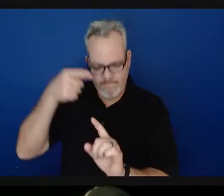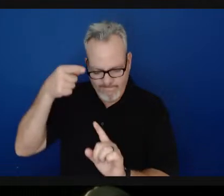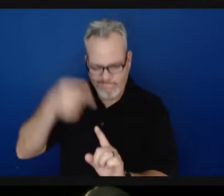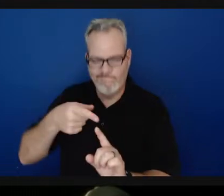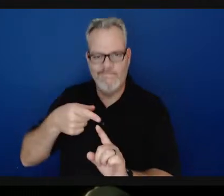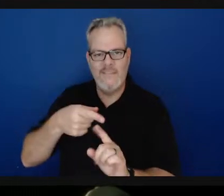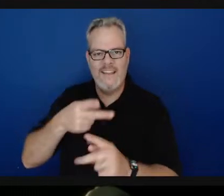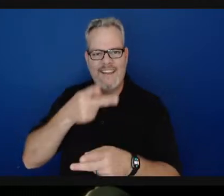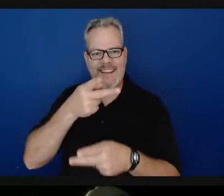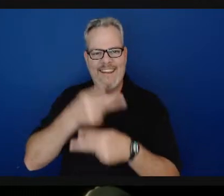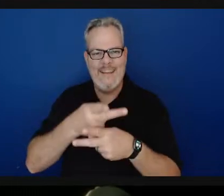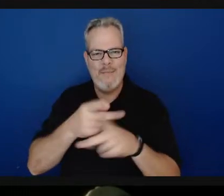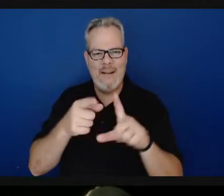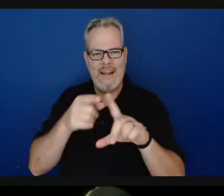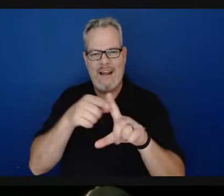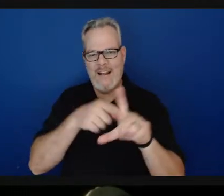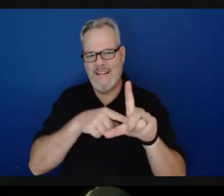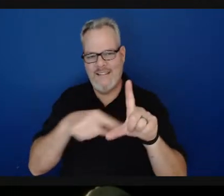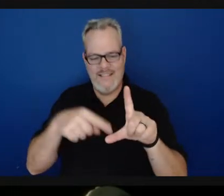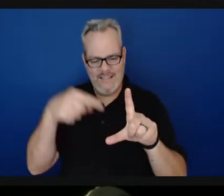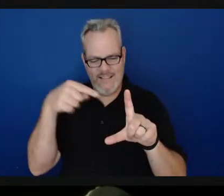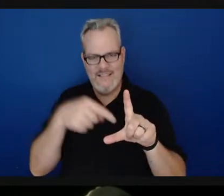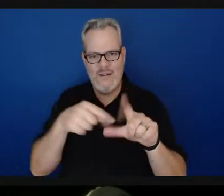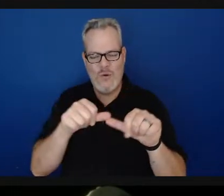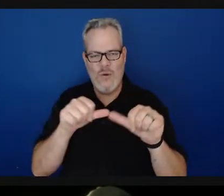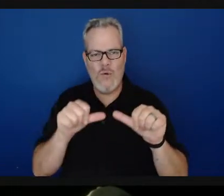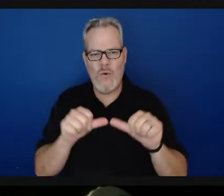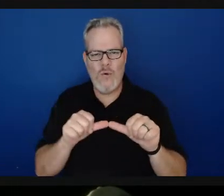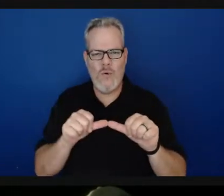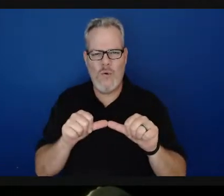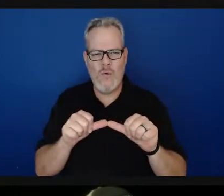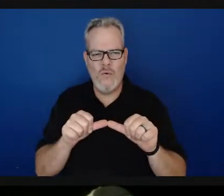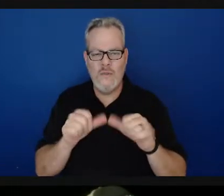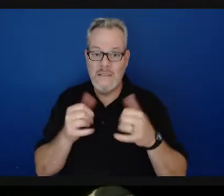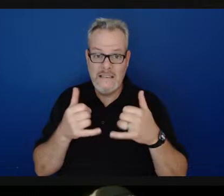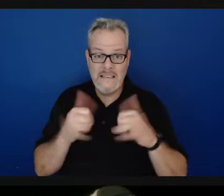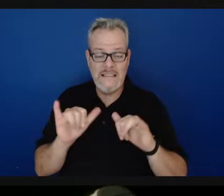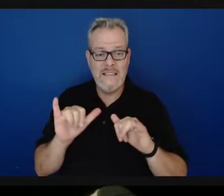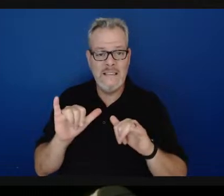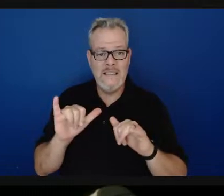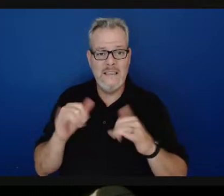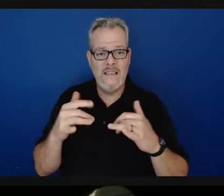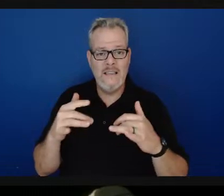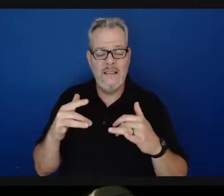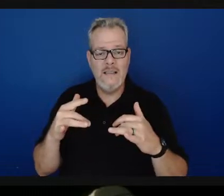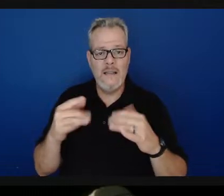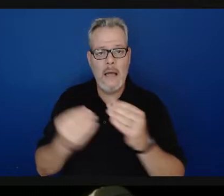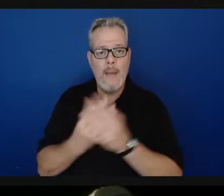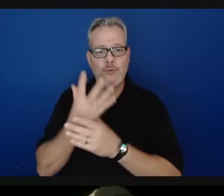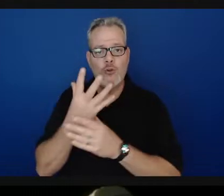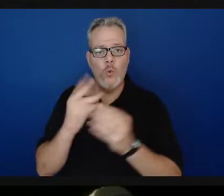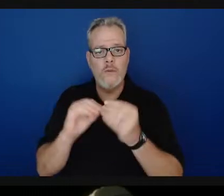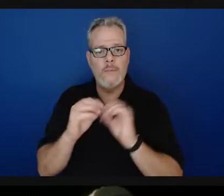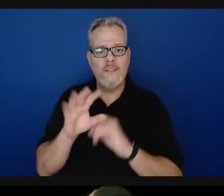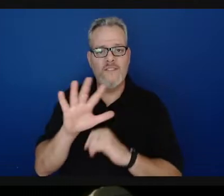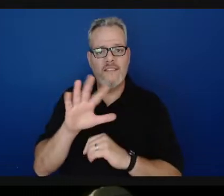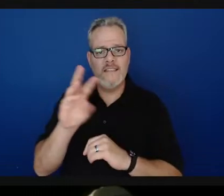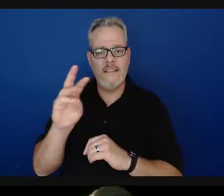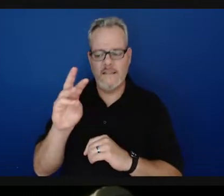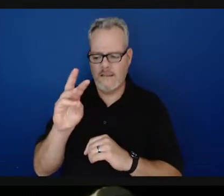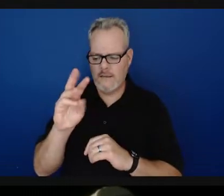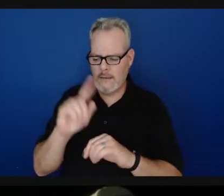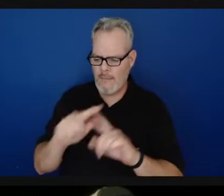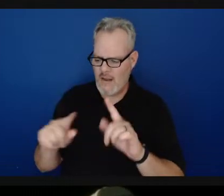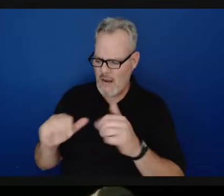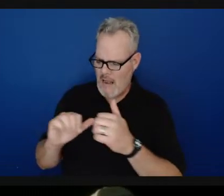term there, right? Where you had already, we're still on episode 56. So you need something else at that point. How do we keep dividing